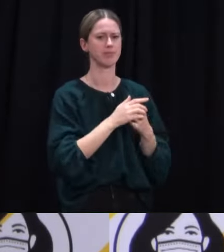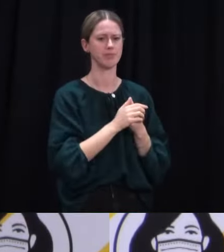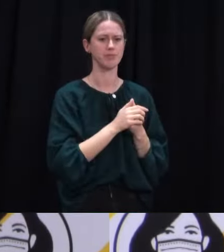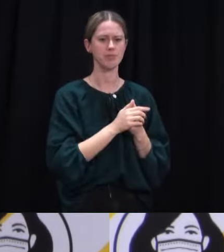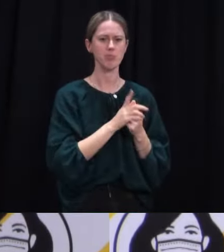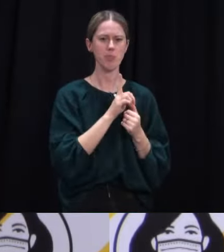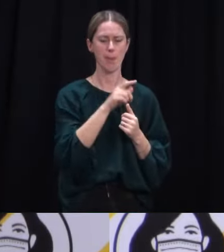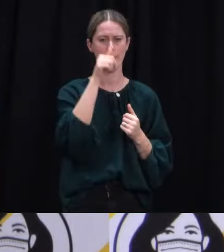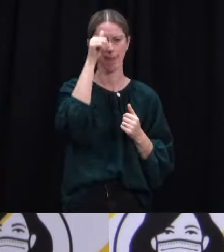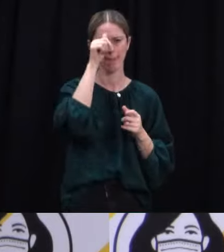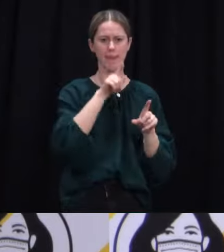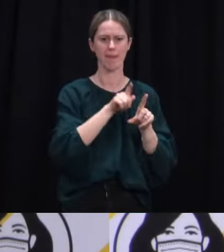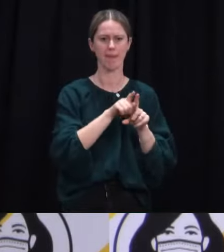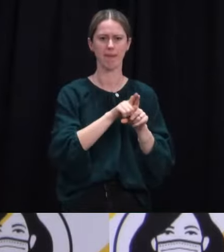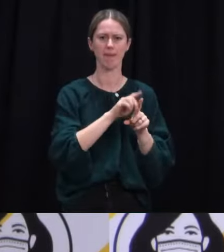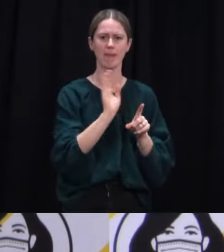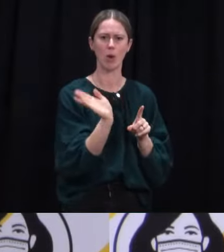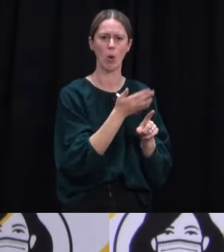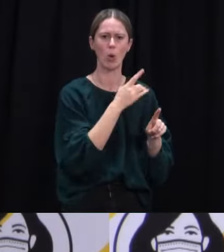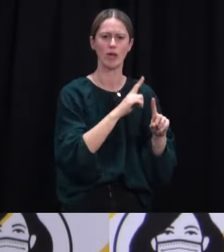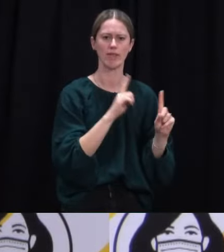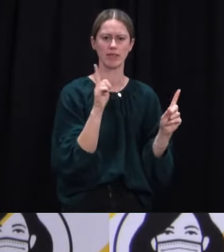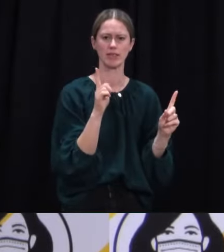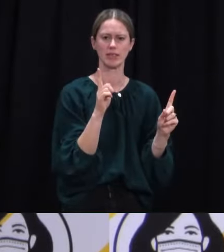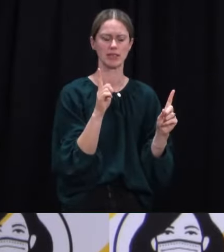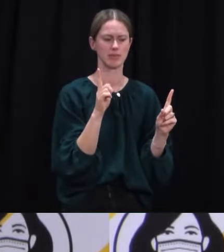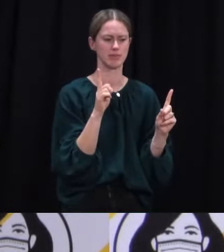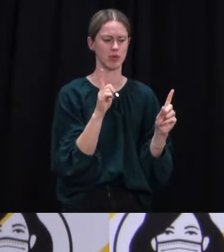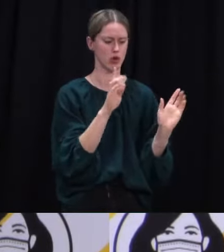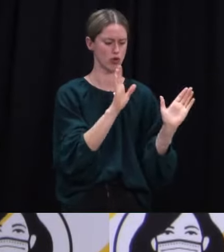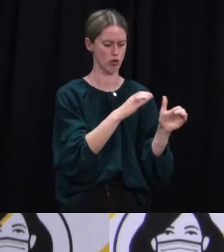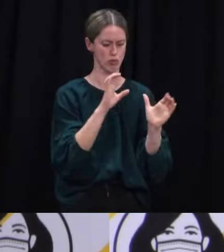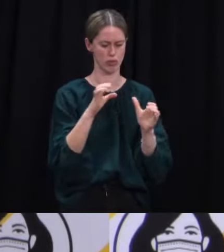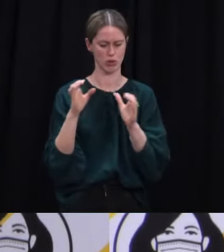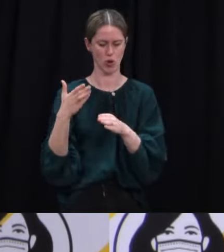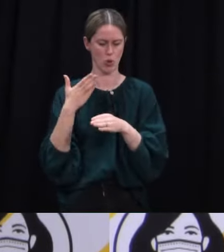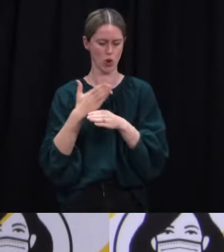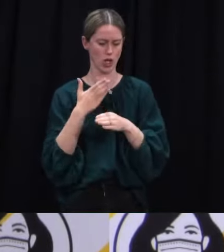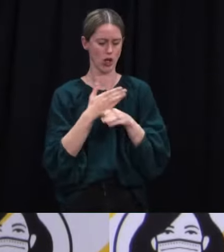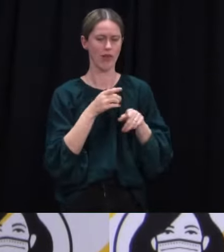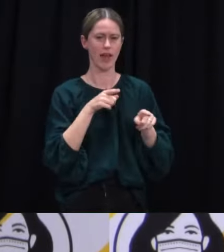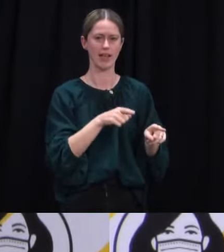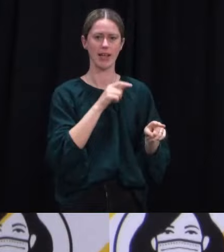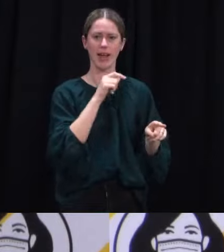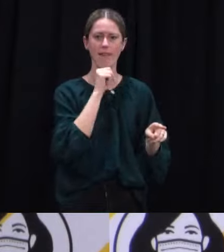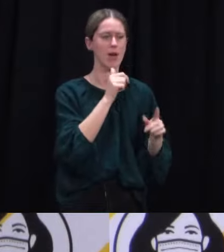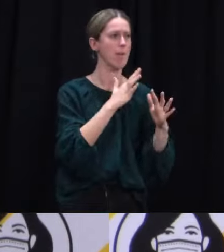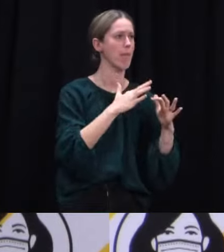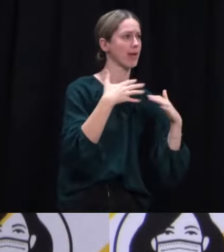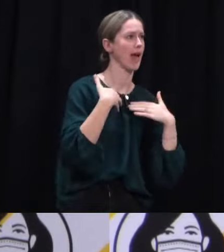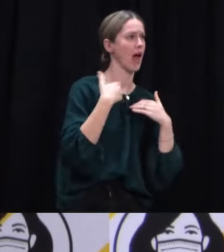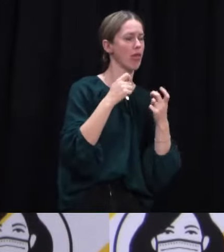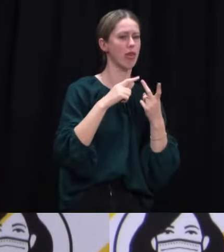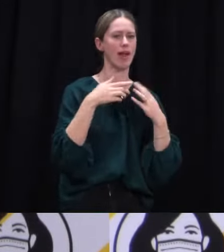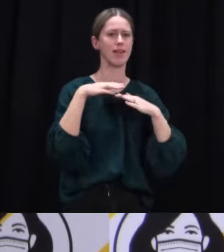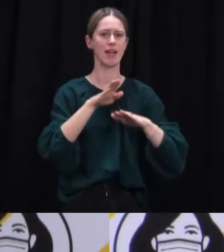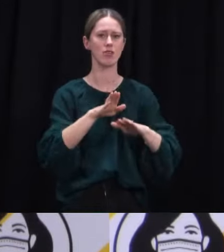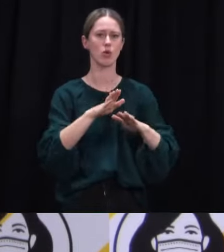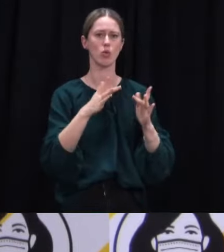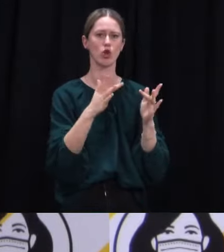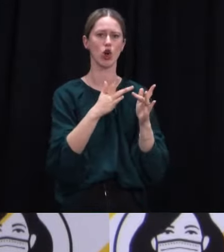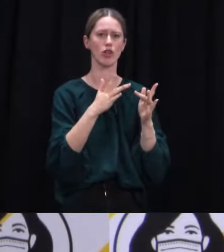know is that all the different groups who are working on the contact tracing, whether it's the public health units, our national contact